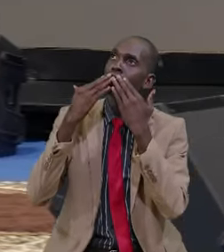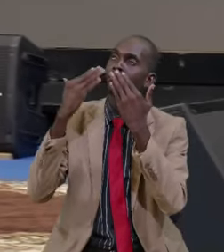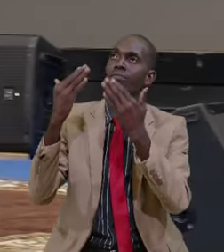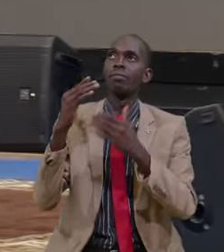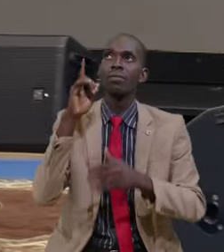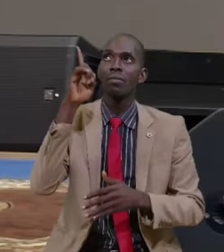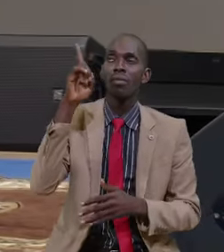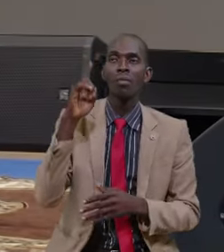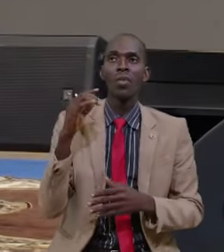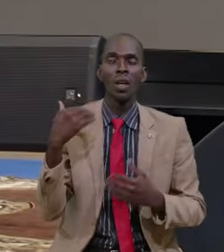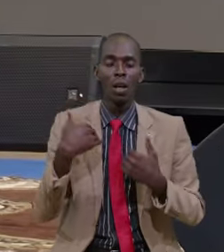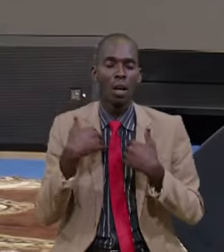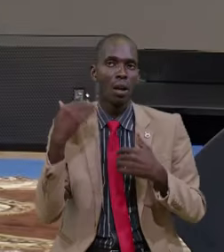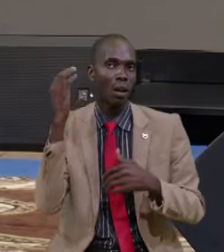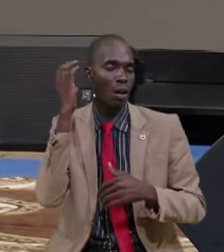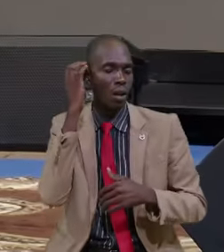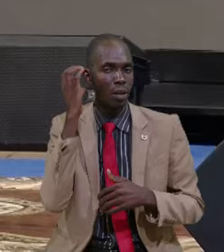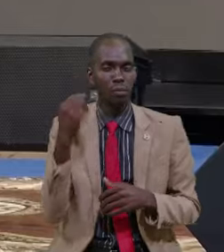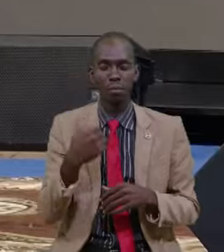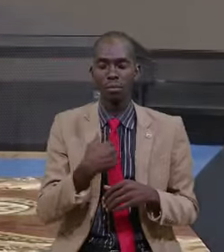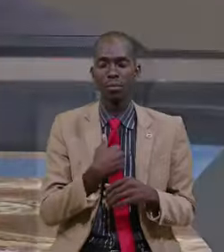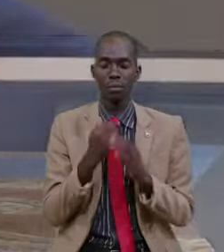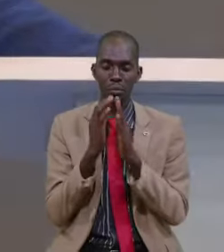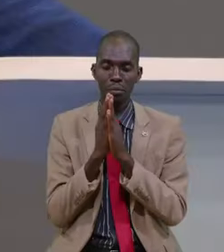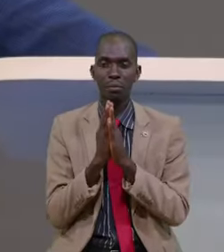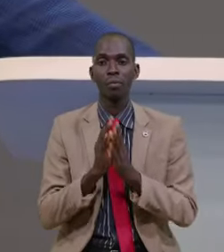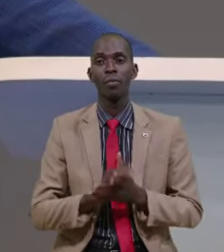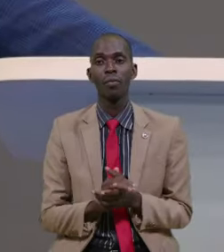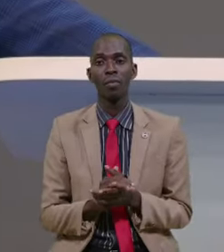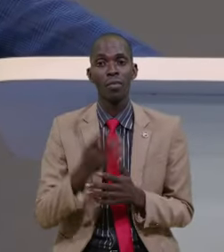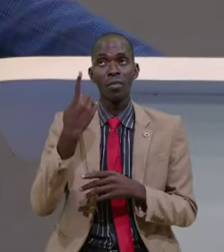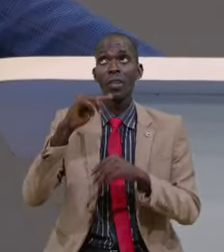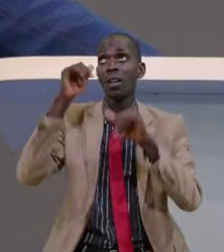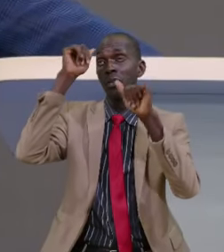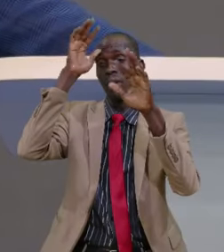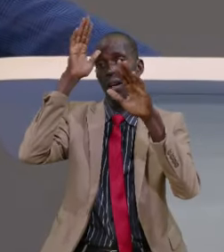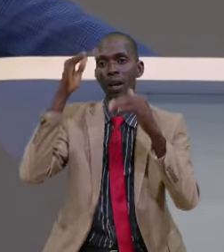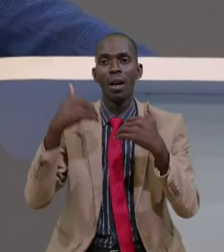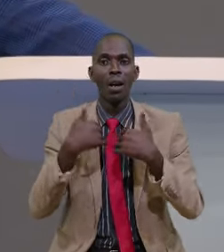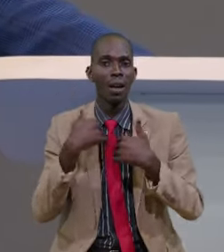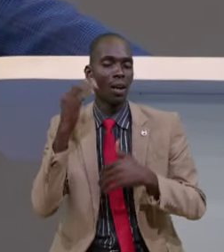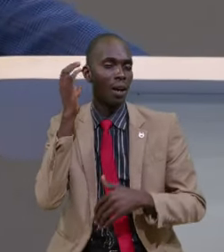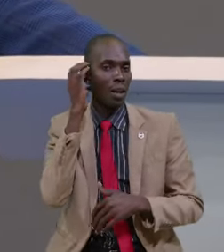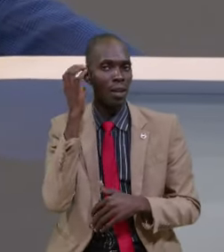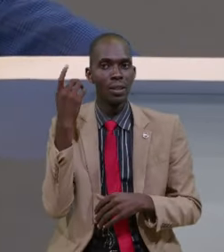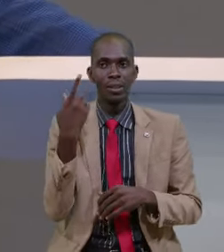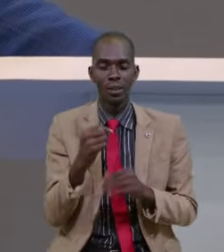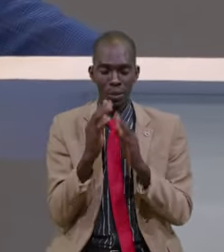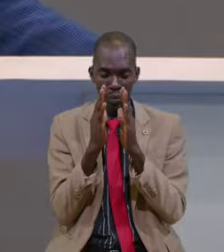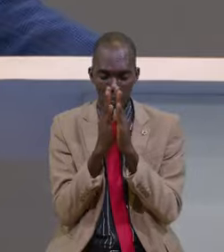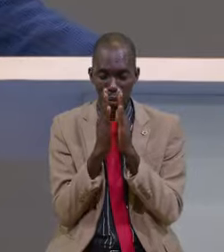thou hast heard me. The Father has heard the prayer and